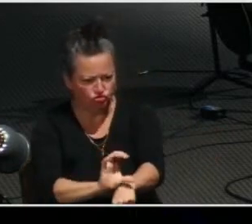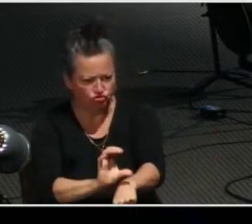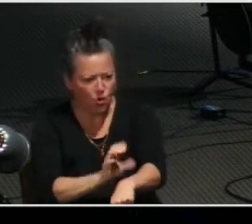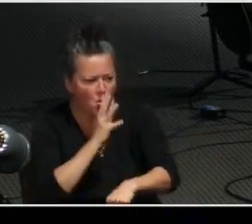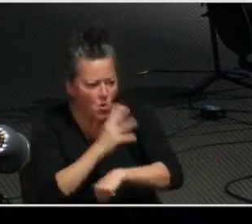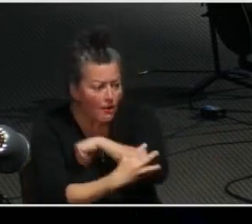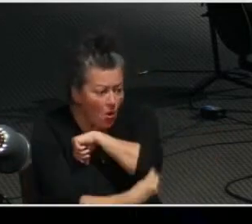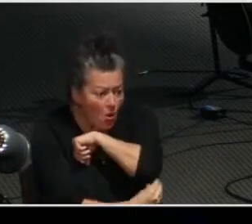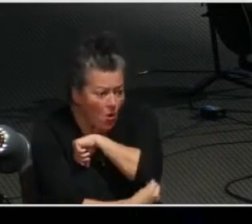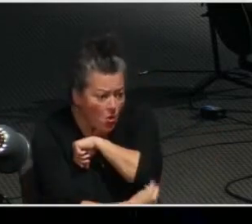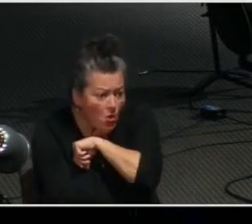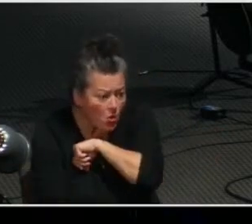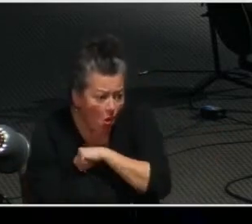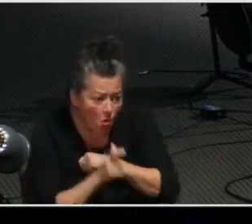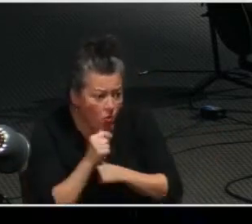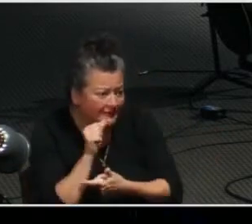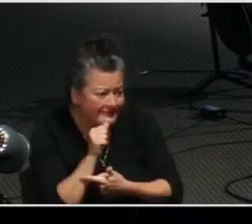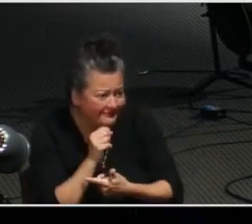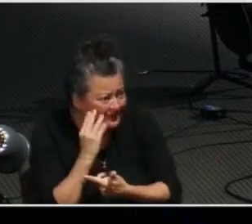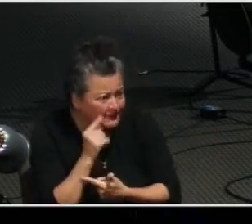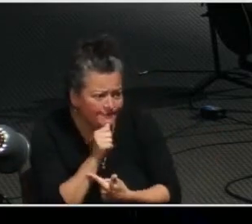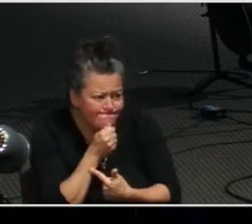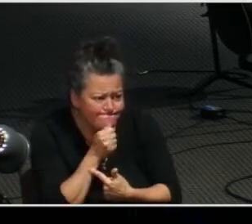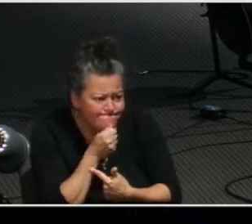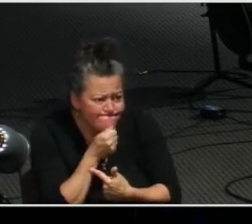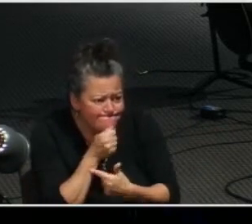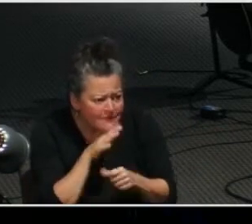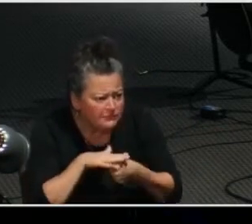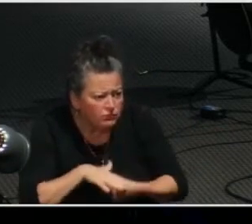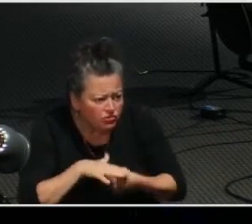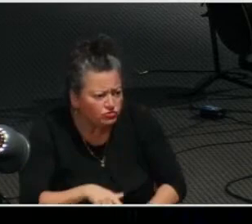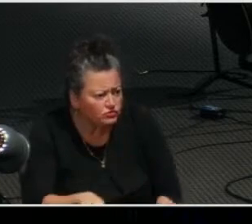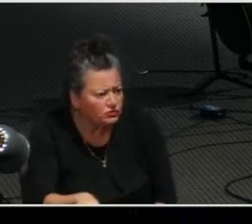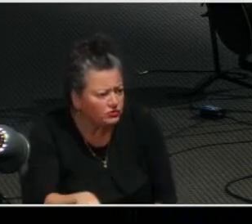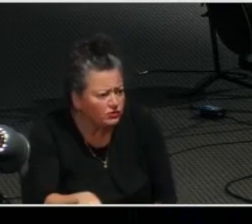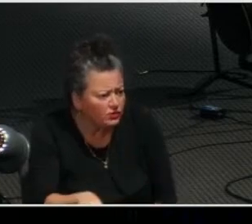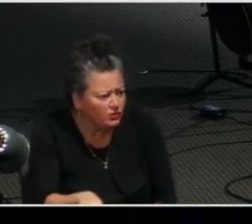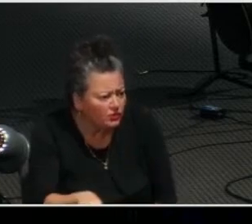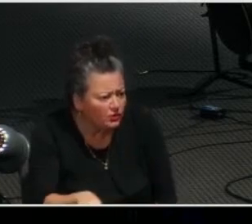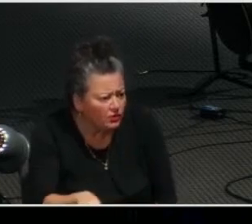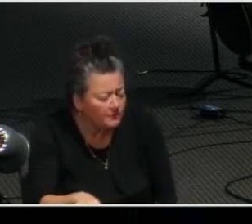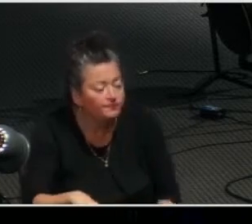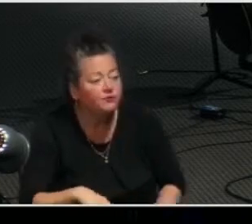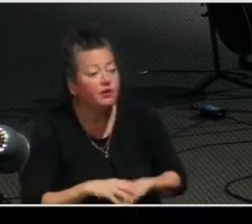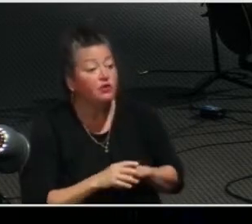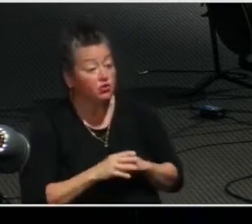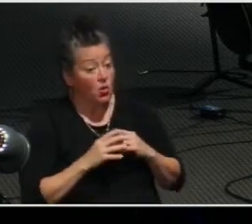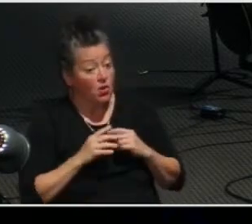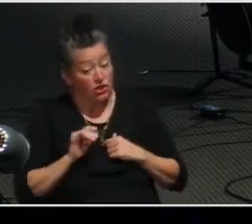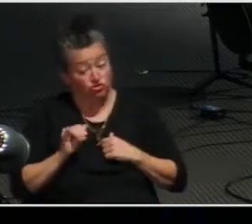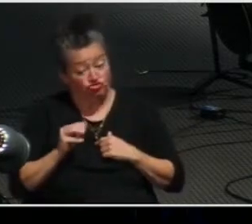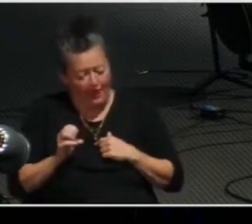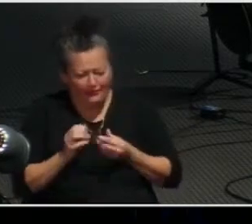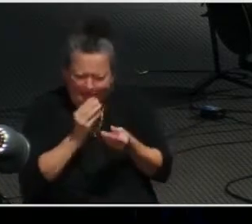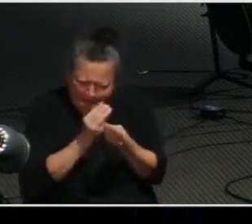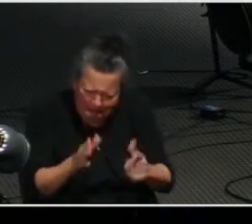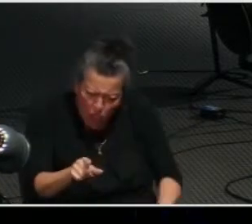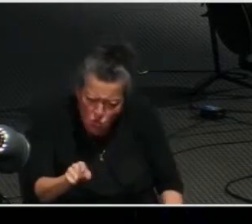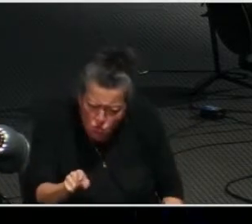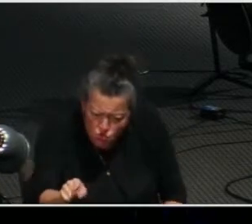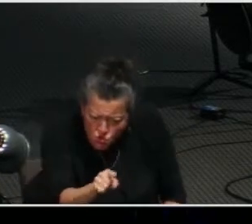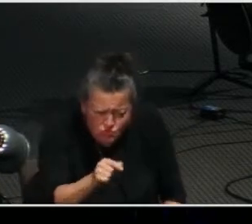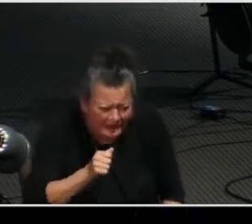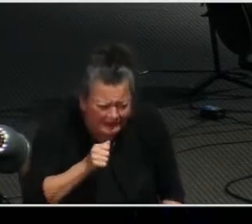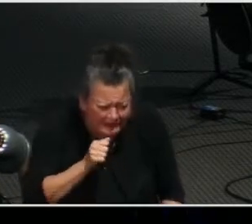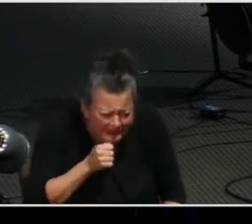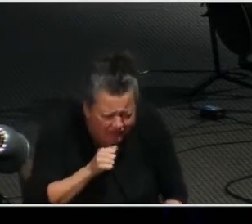these wealthy oppressors. He's got a message to communicate to those who are being oppressed. And it